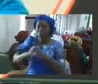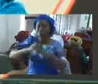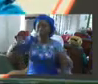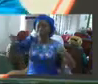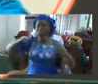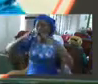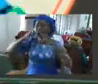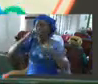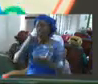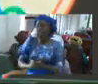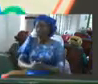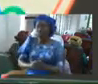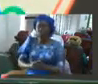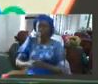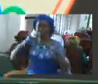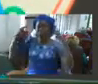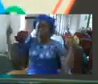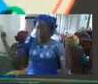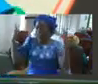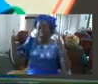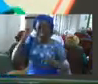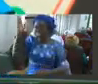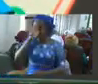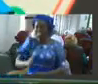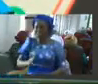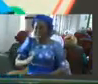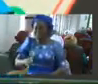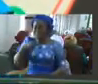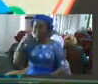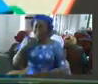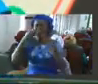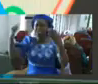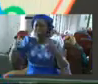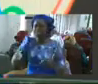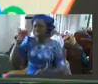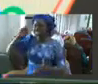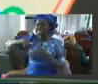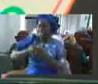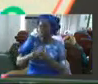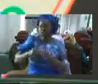was praising himself. Hey, look at me, mighty man.